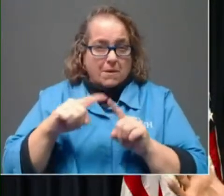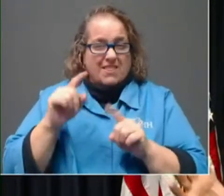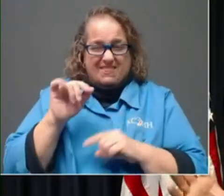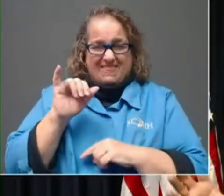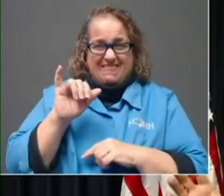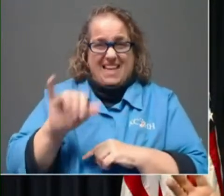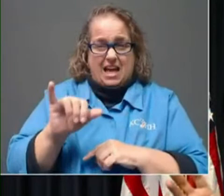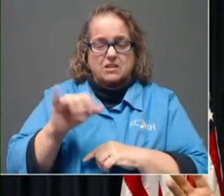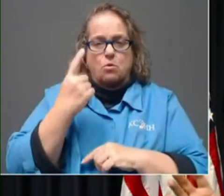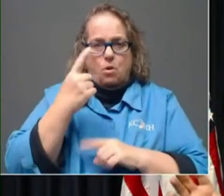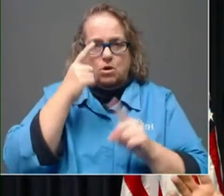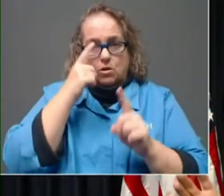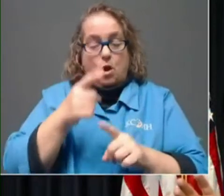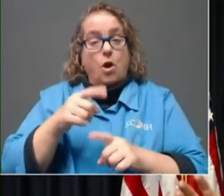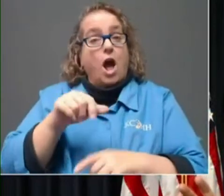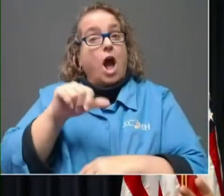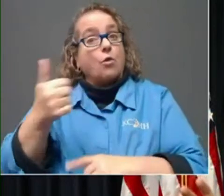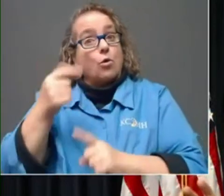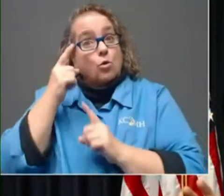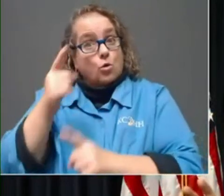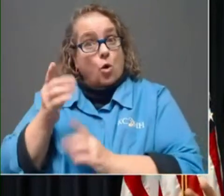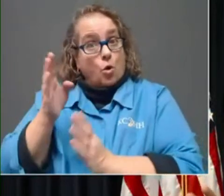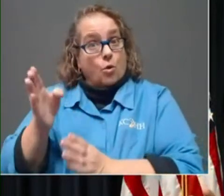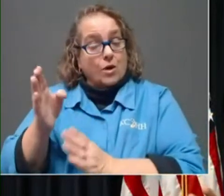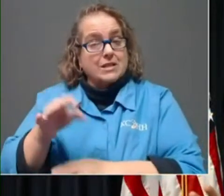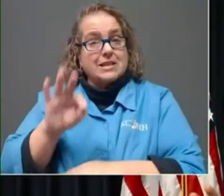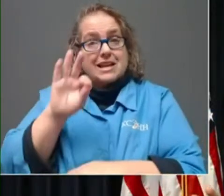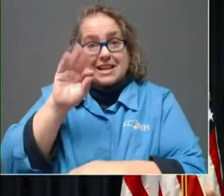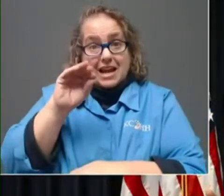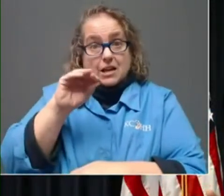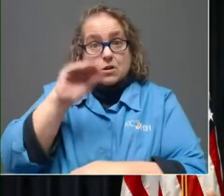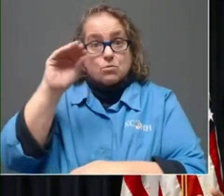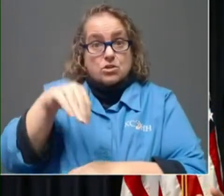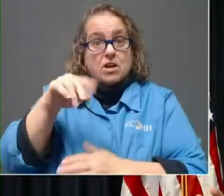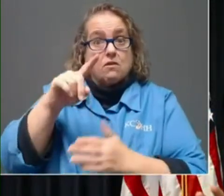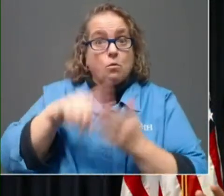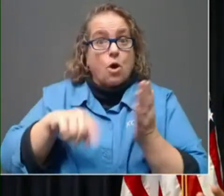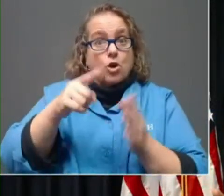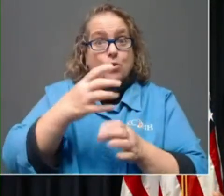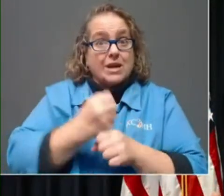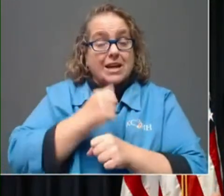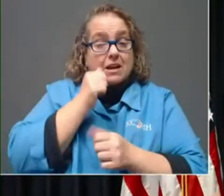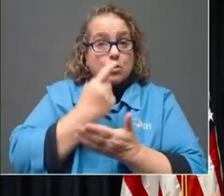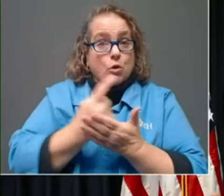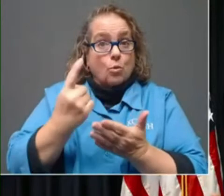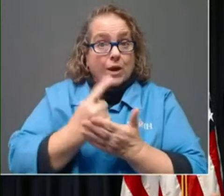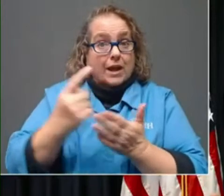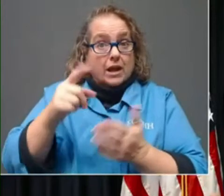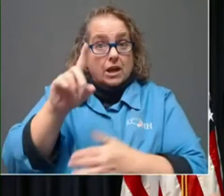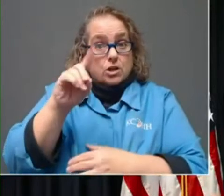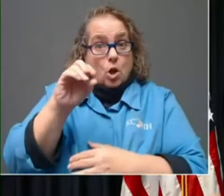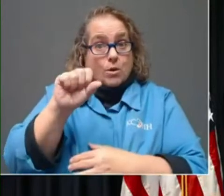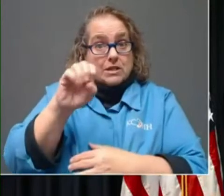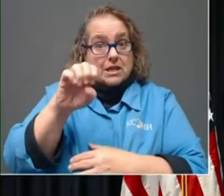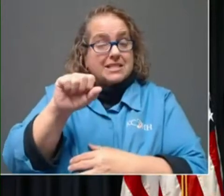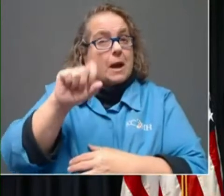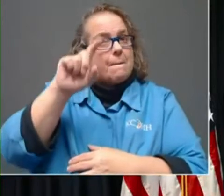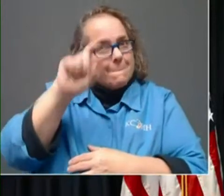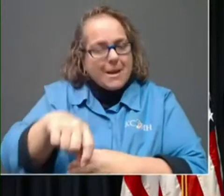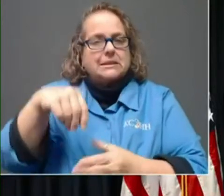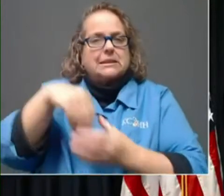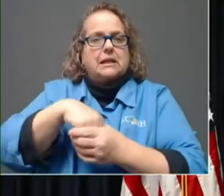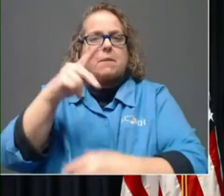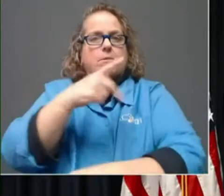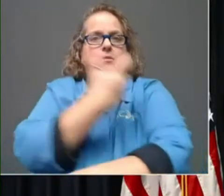one goal. But the other is 90% of what you get each week in doses have to get in people's arms. And by